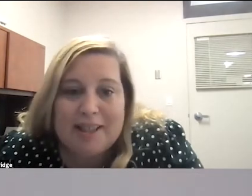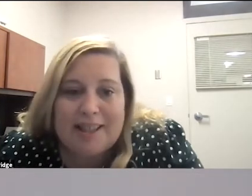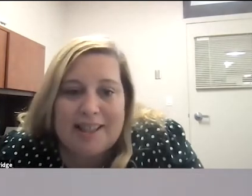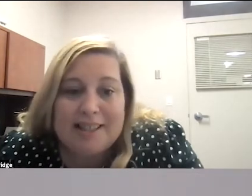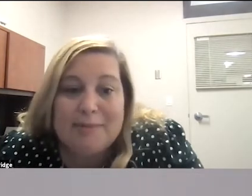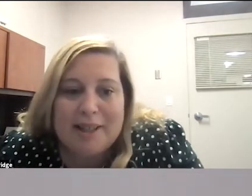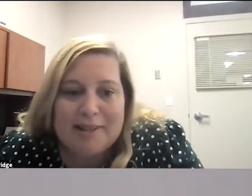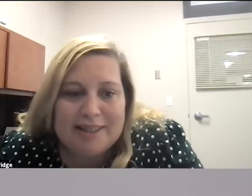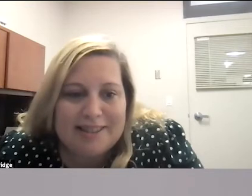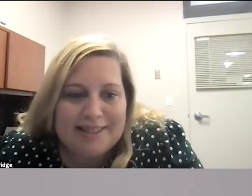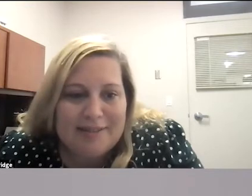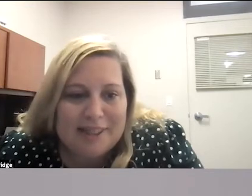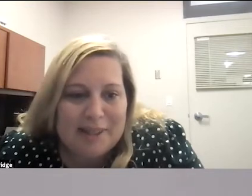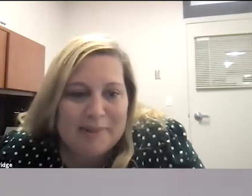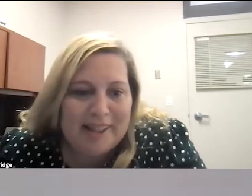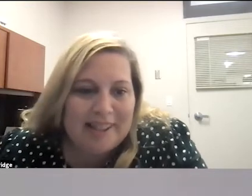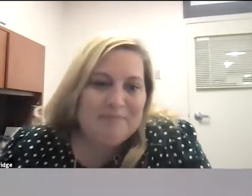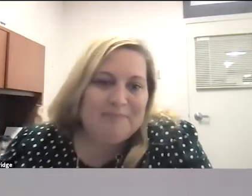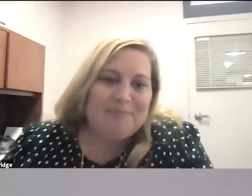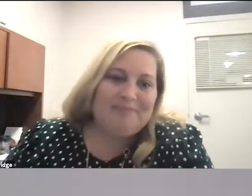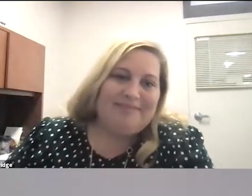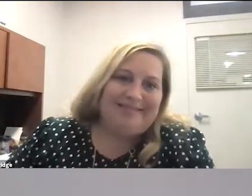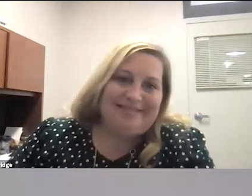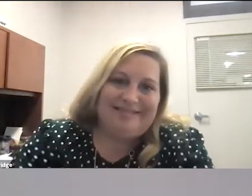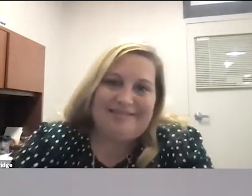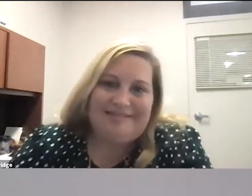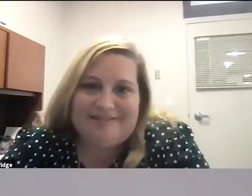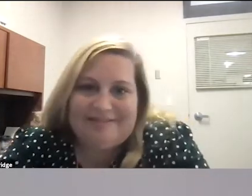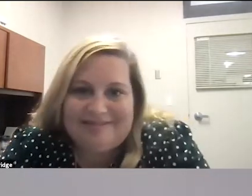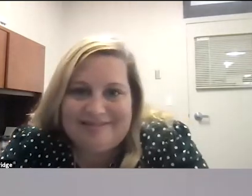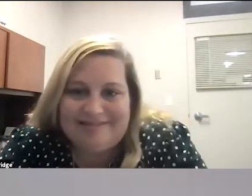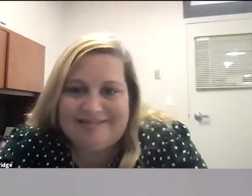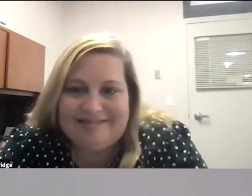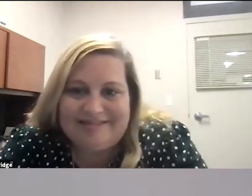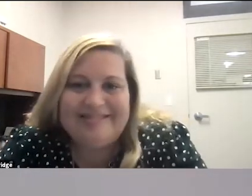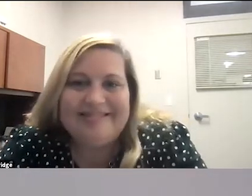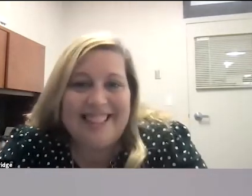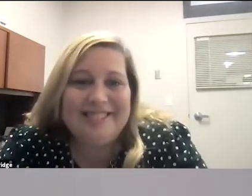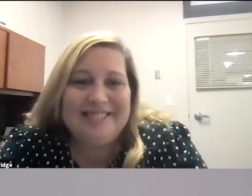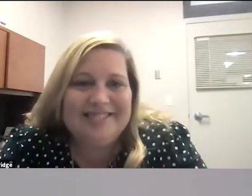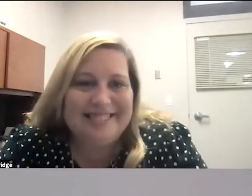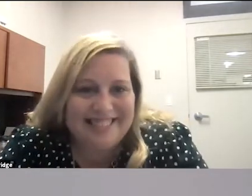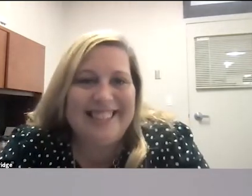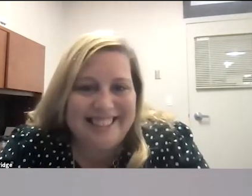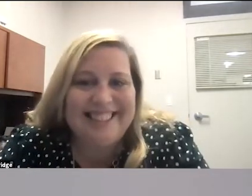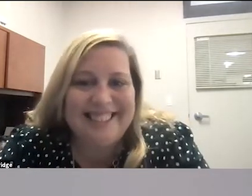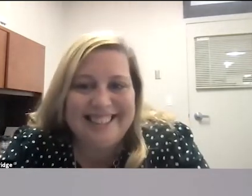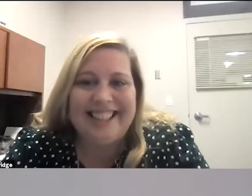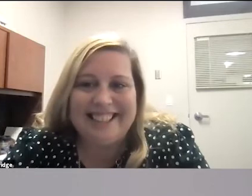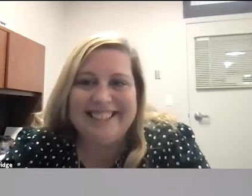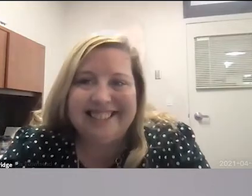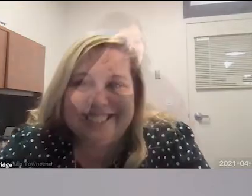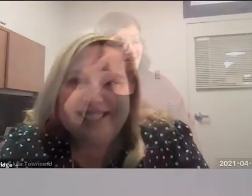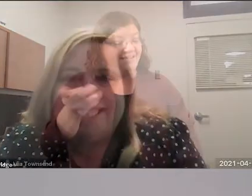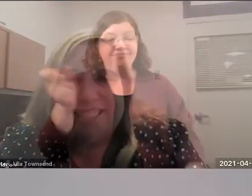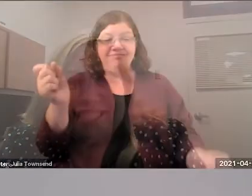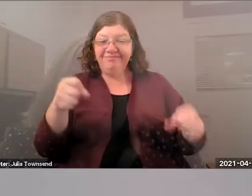Sup Escobedo could definitely get behind. Awesome. I saw her nodding. Yes. You got